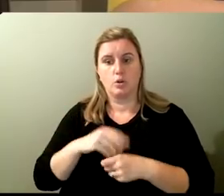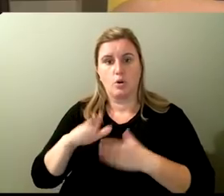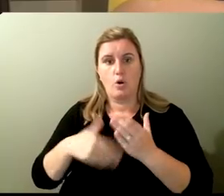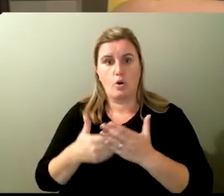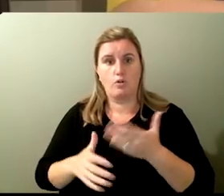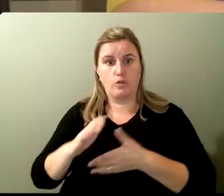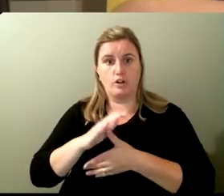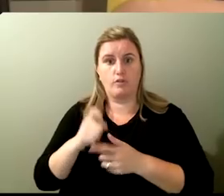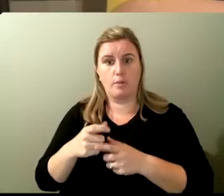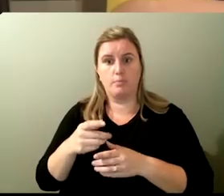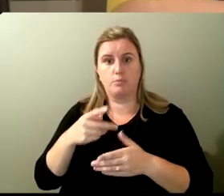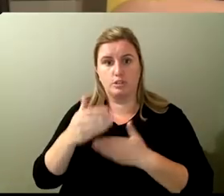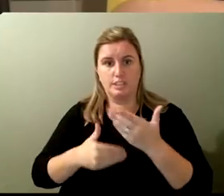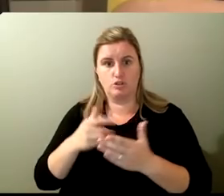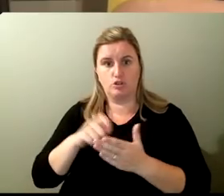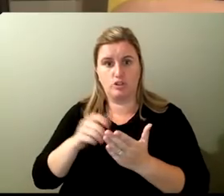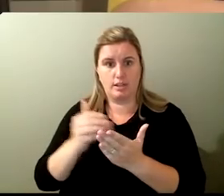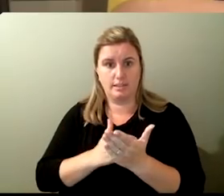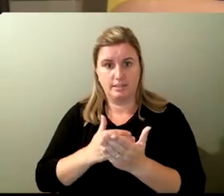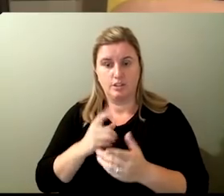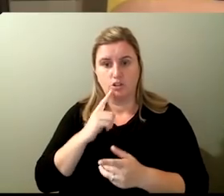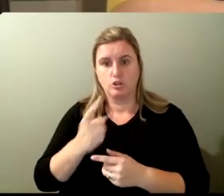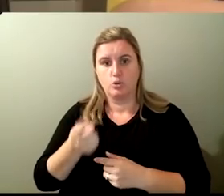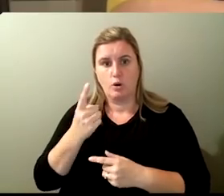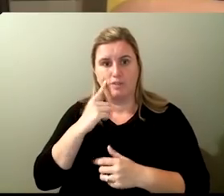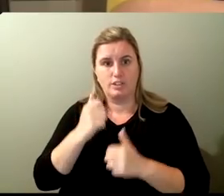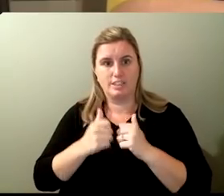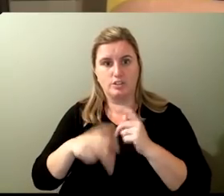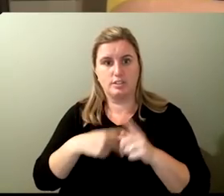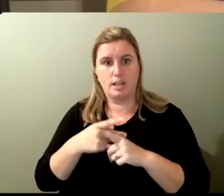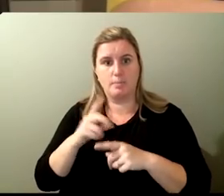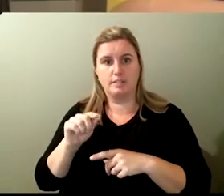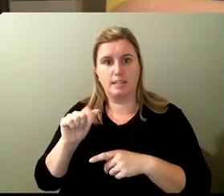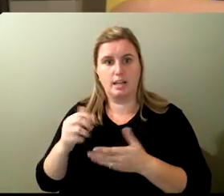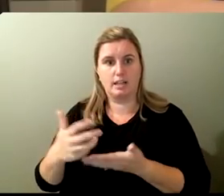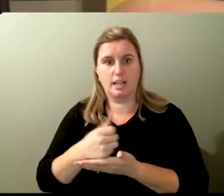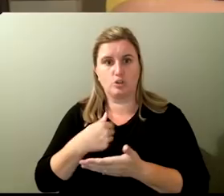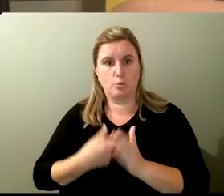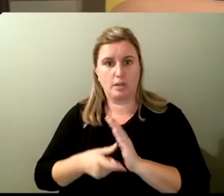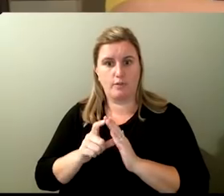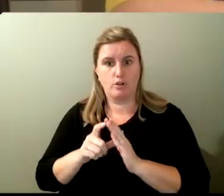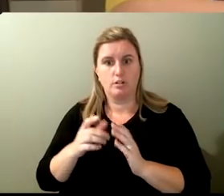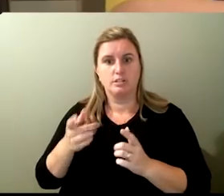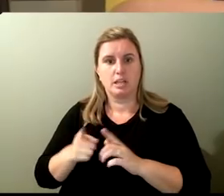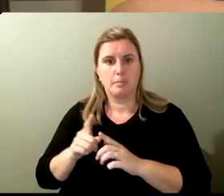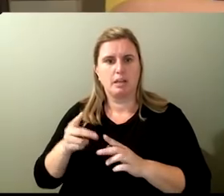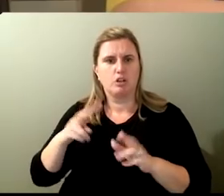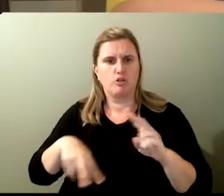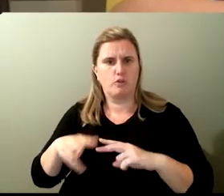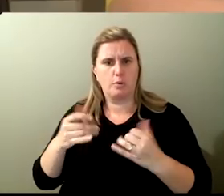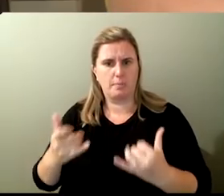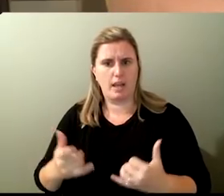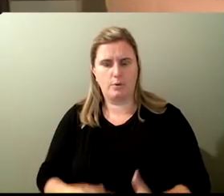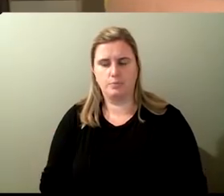criteria from the procedural checklist. There's one for each type of data collection that we will be covering. Please take a minute and review those now.